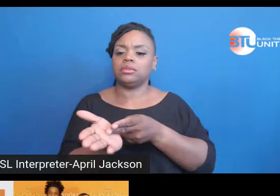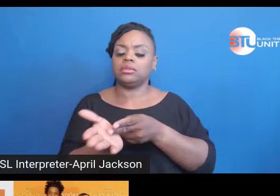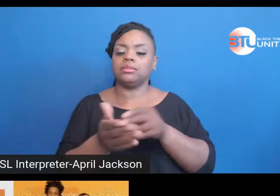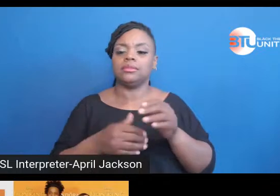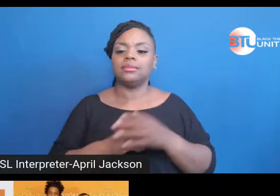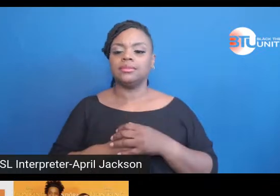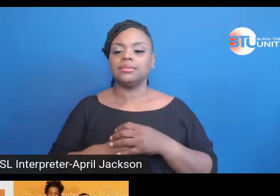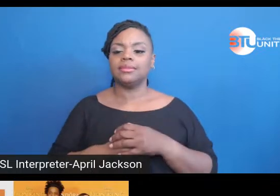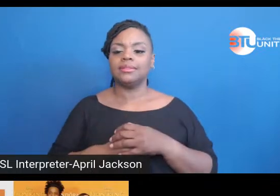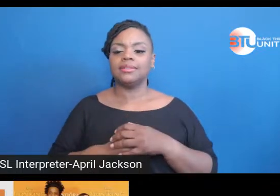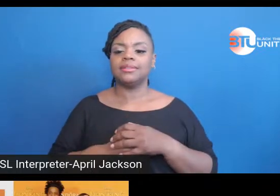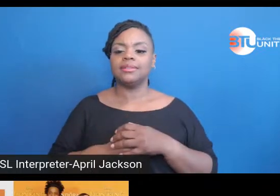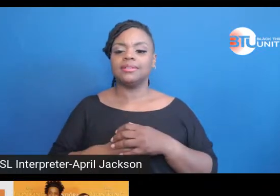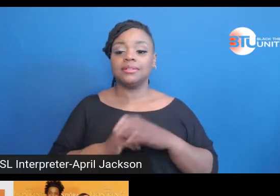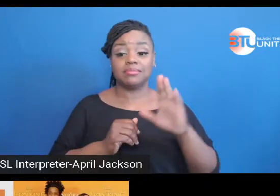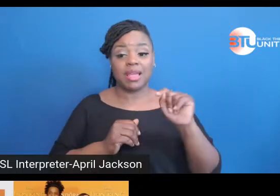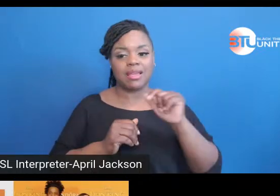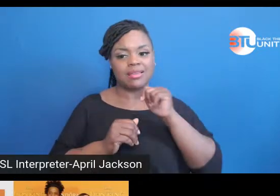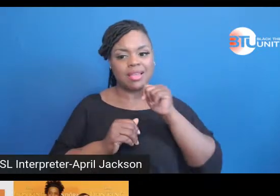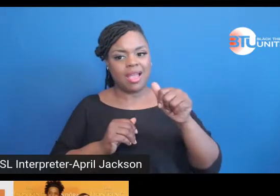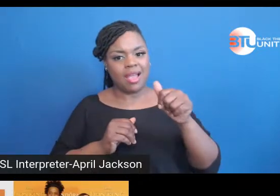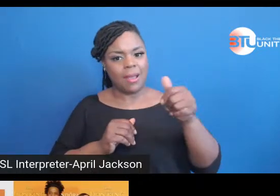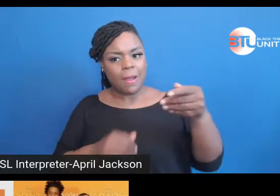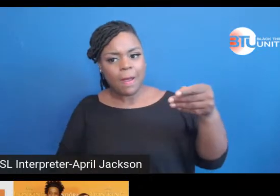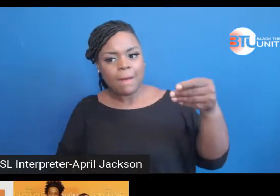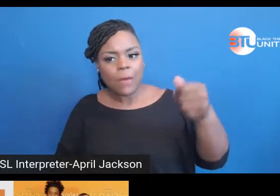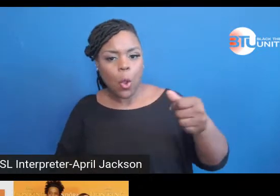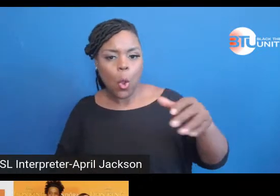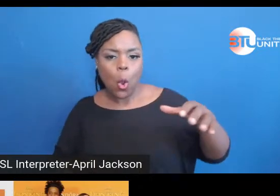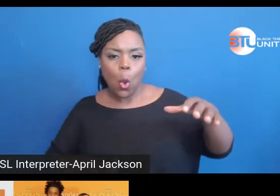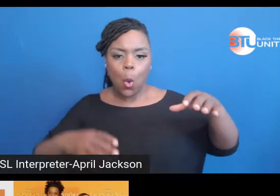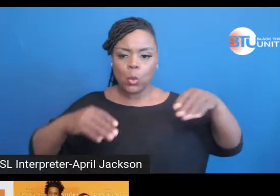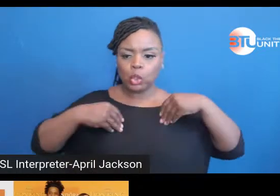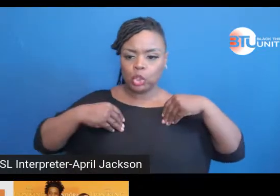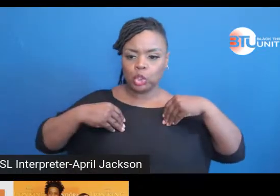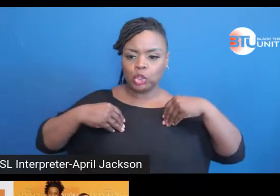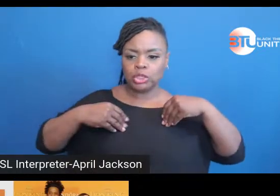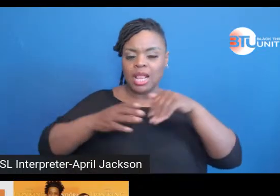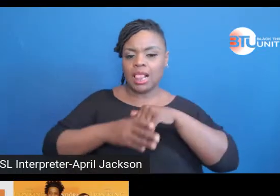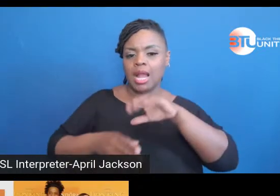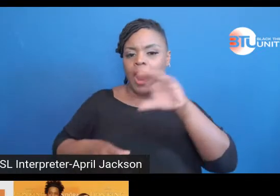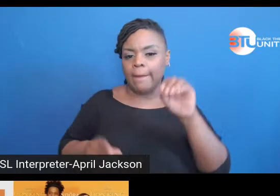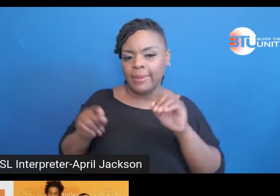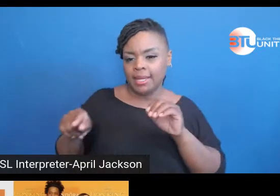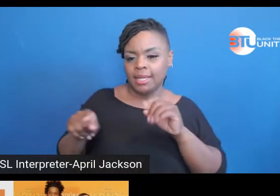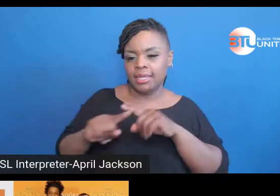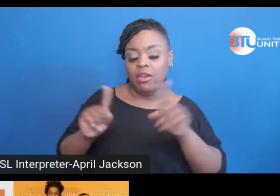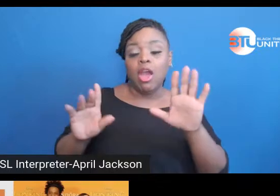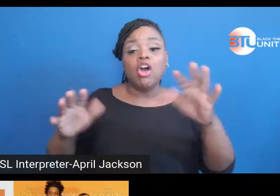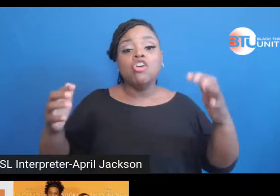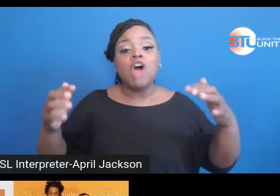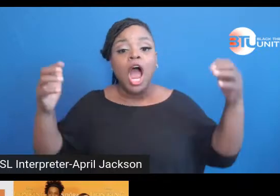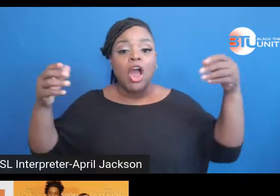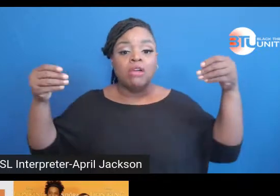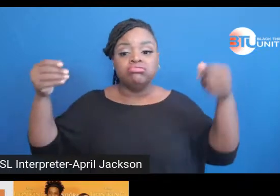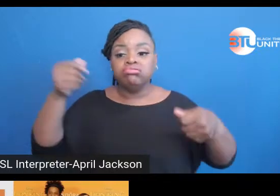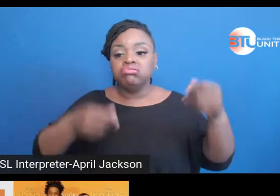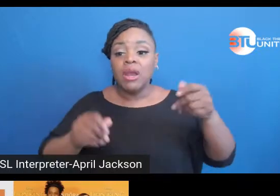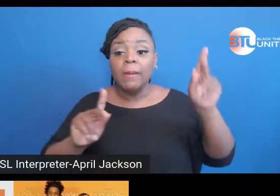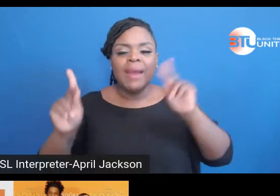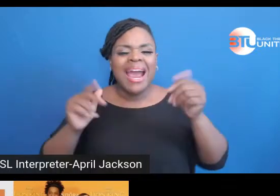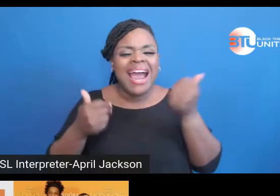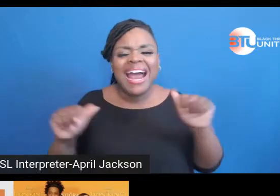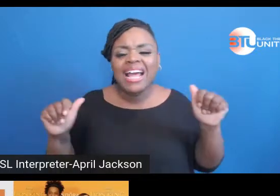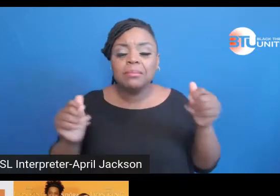it's they're not buying an ownership interest. And crowdfunding tends to be, people can give whatever, people are giving